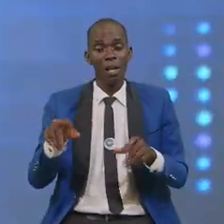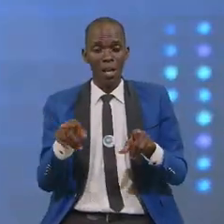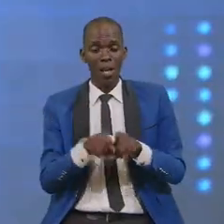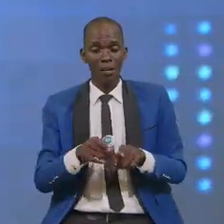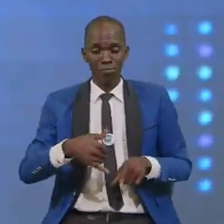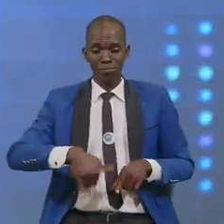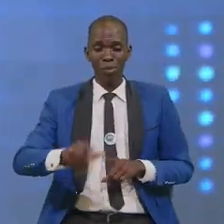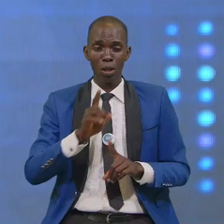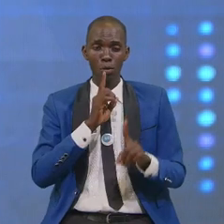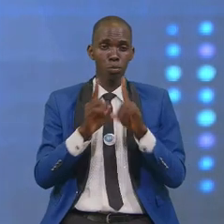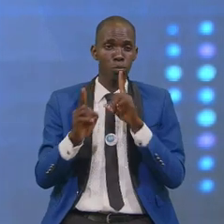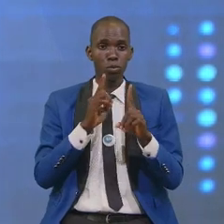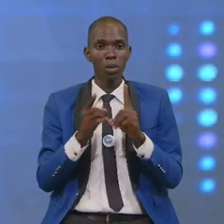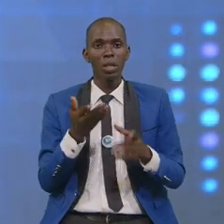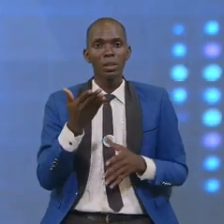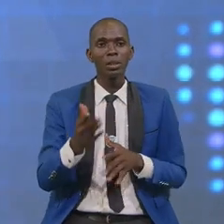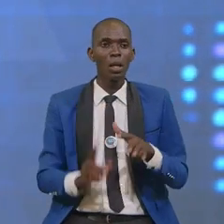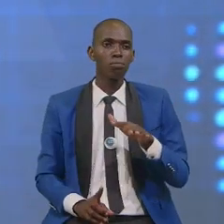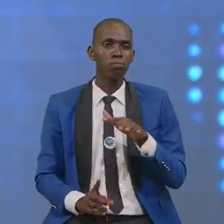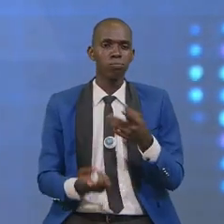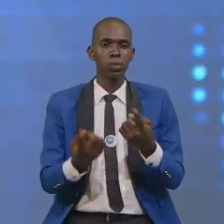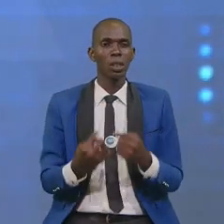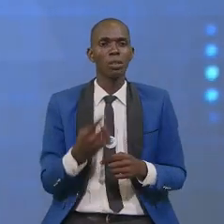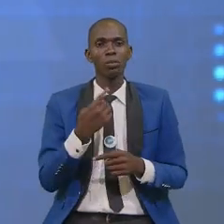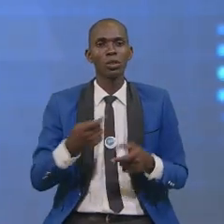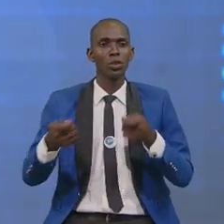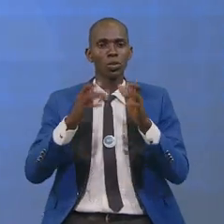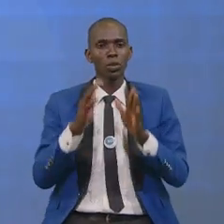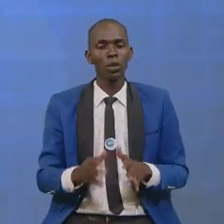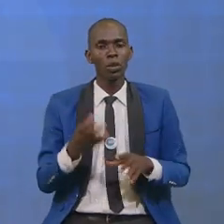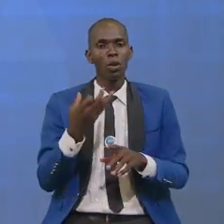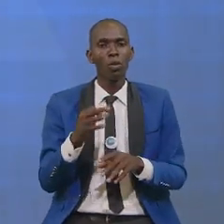there came from the ruler of the synagogue's